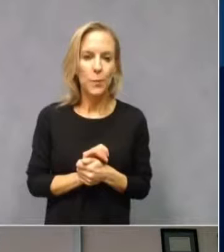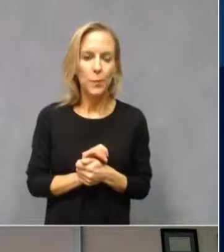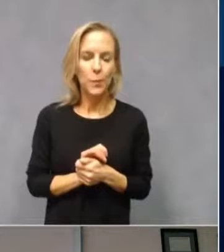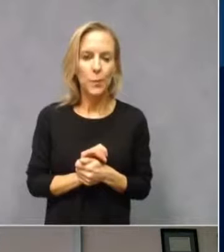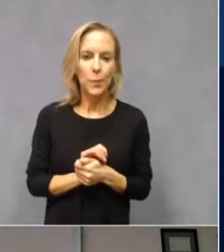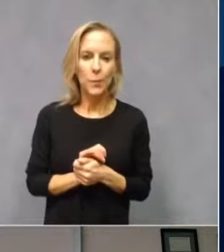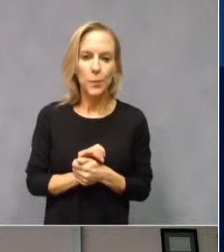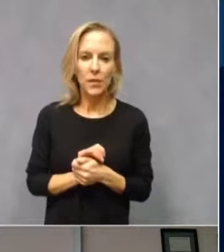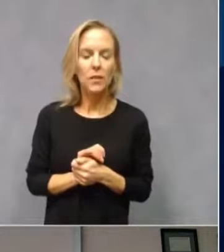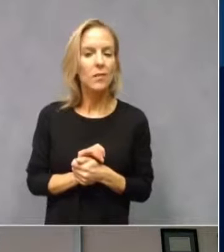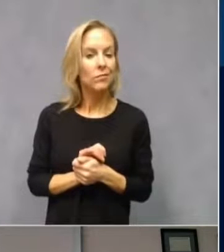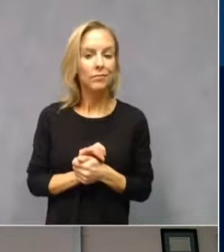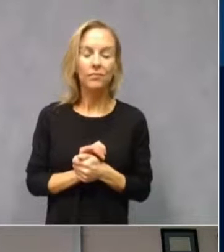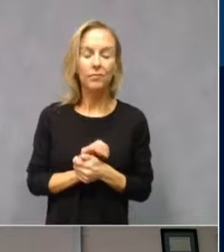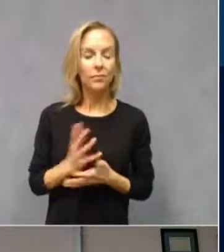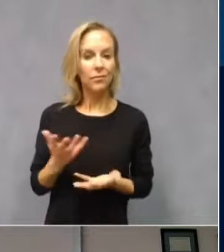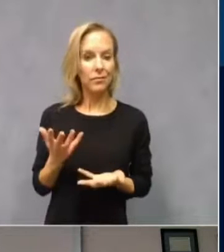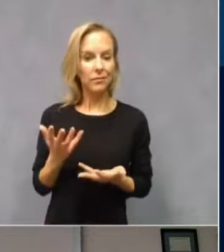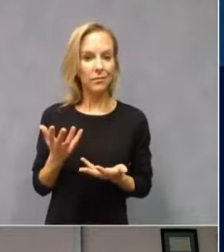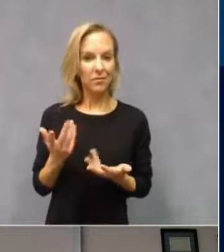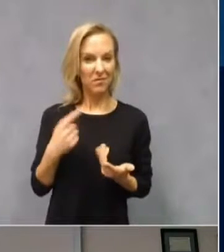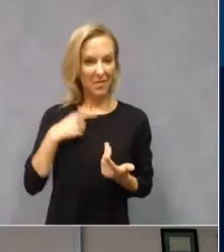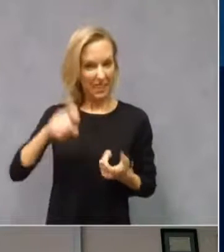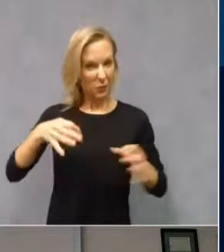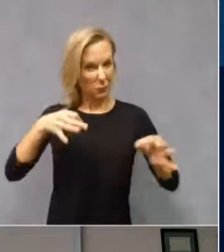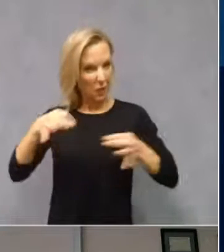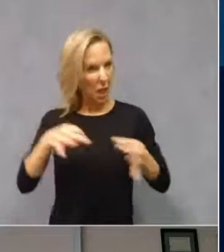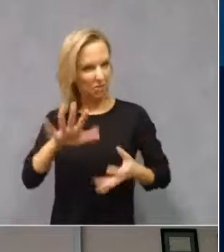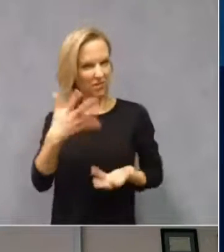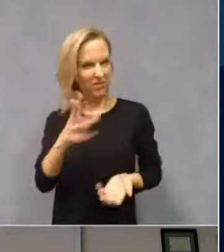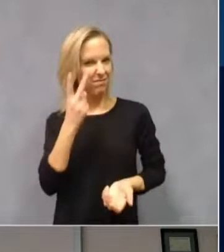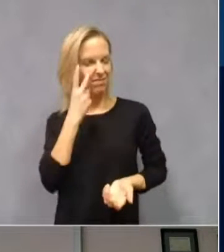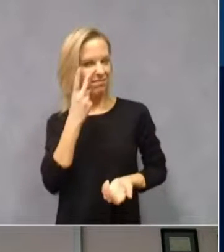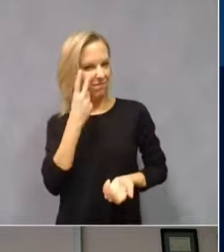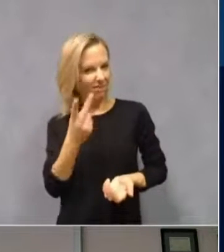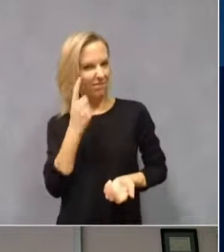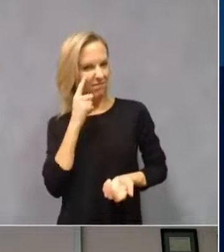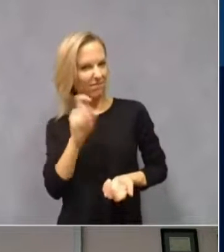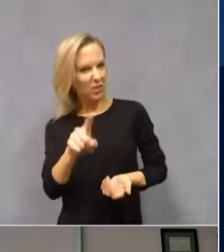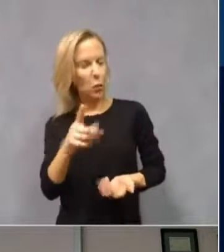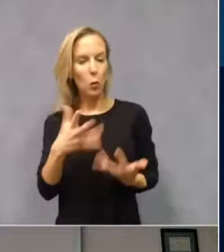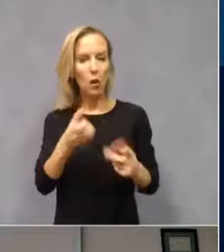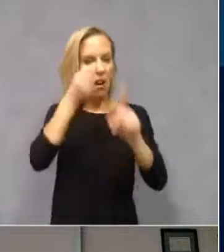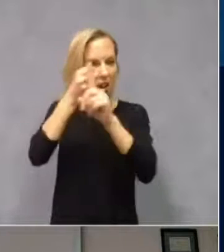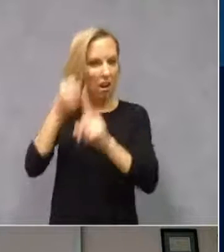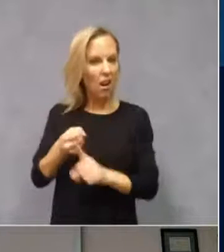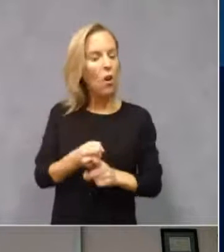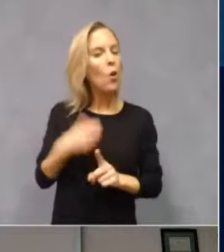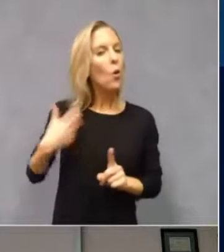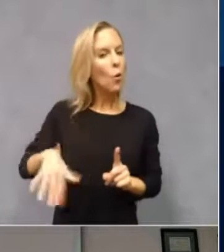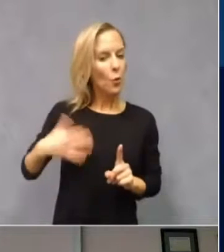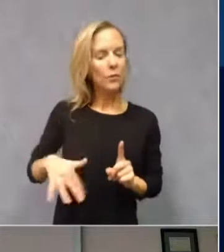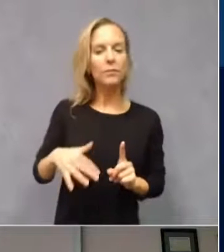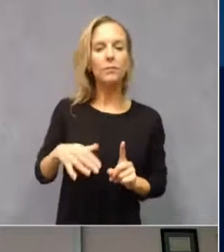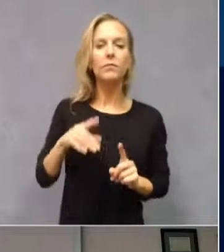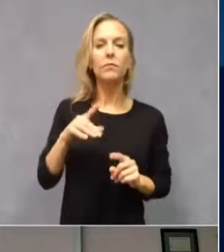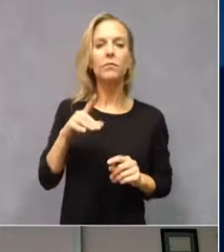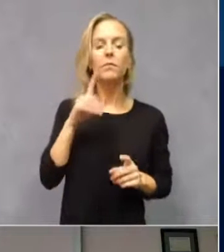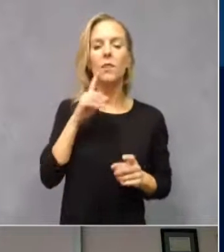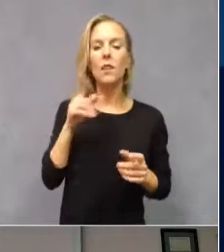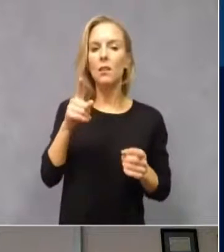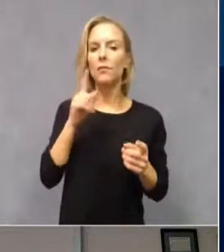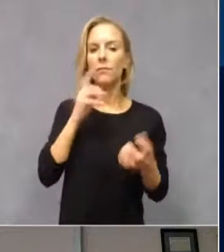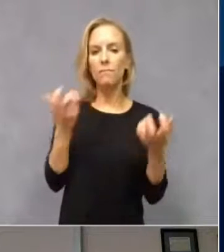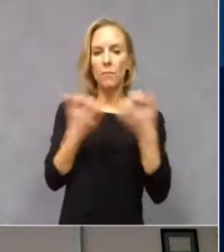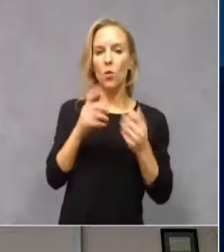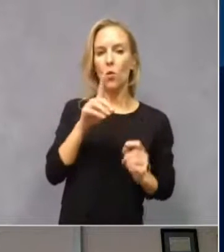It doesn't really take much explanation, and you can see the areas hardest hit. Again, adjusted per 100 inpatient beds. So we